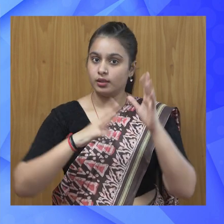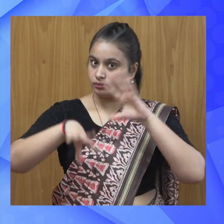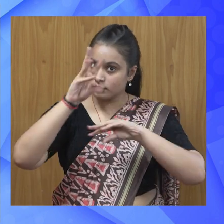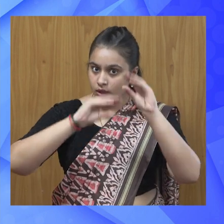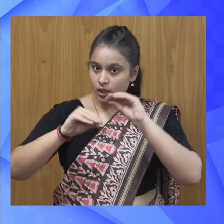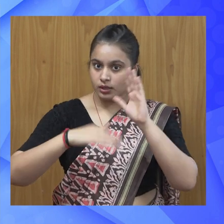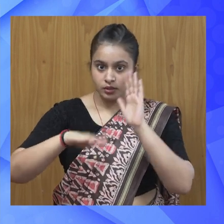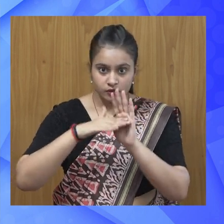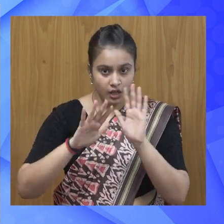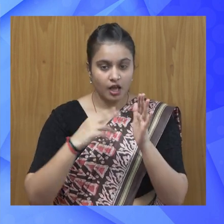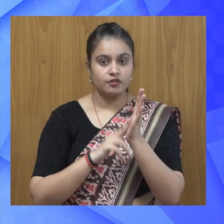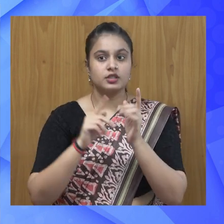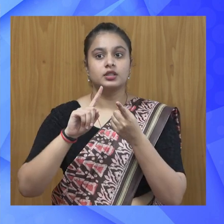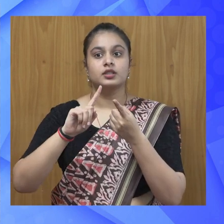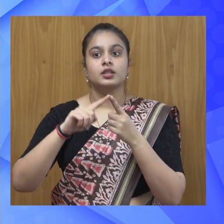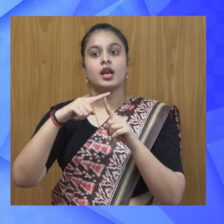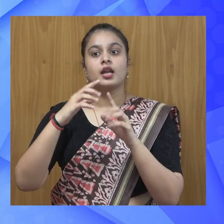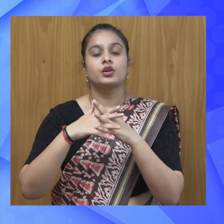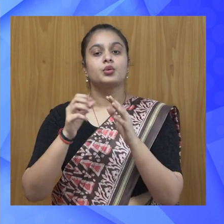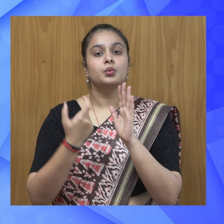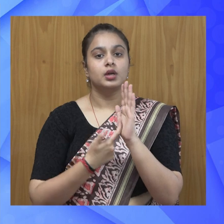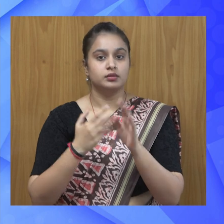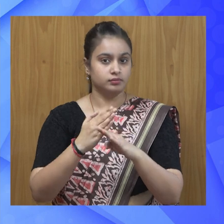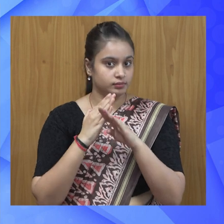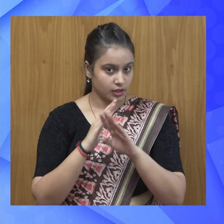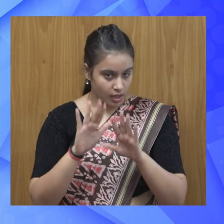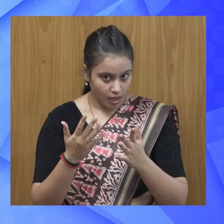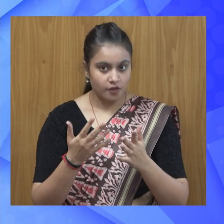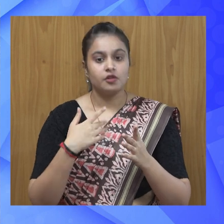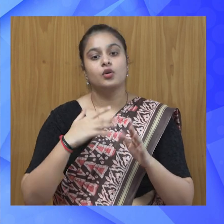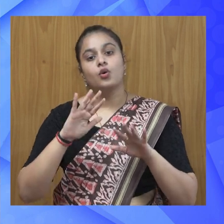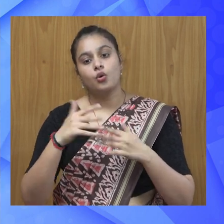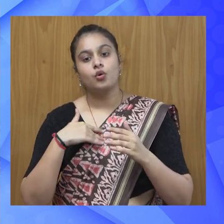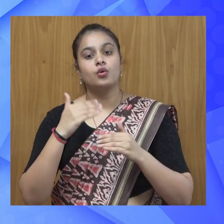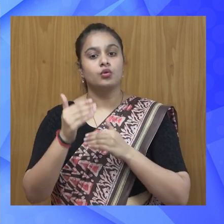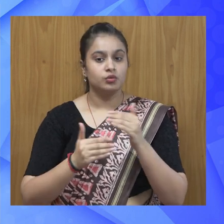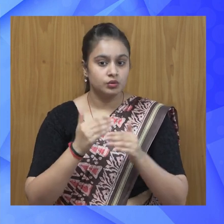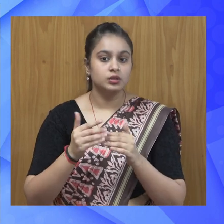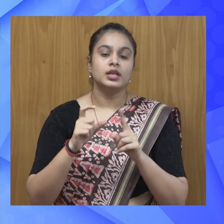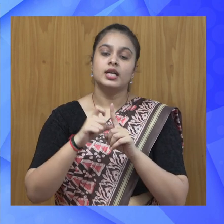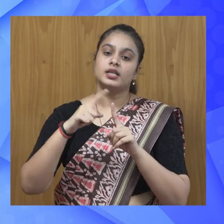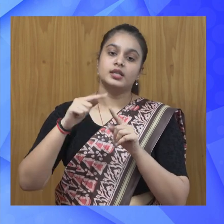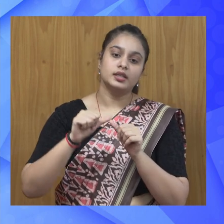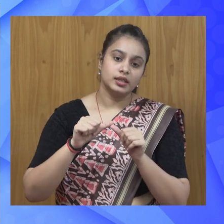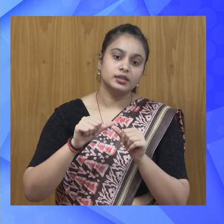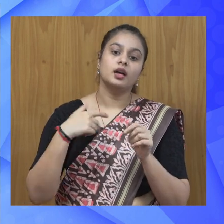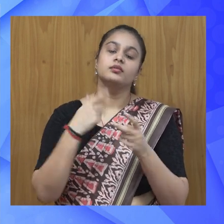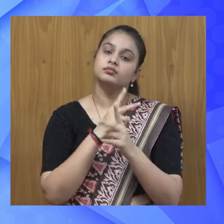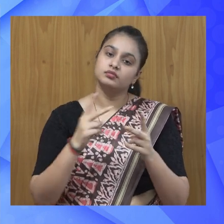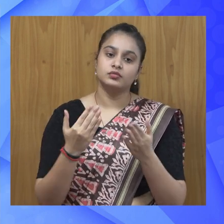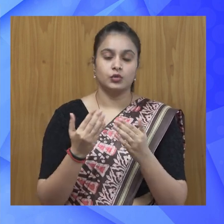need to have a network security also. And then there is always a probability of data theft, but there are provisions for